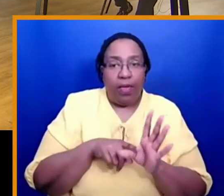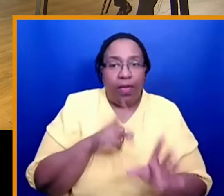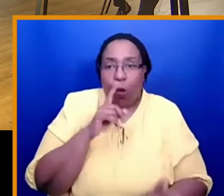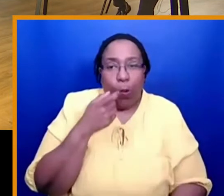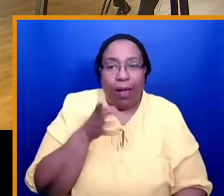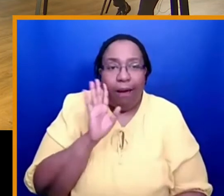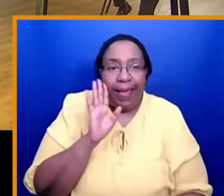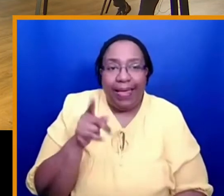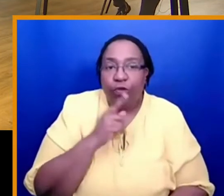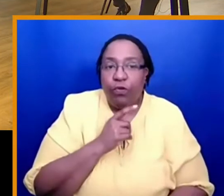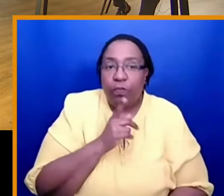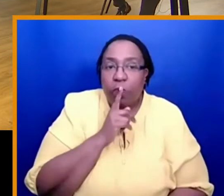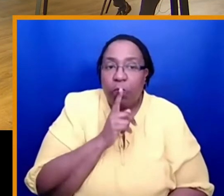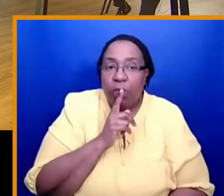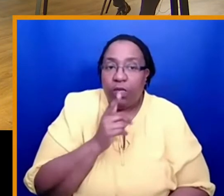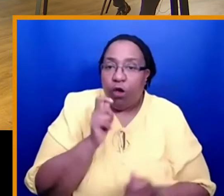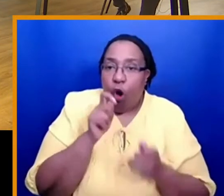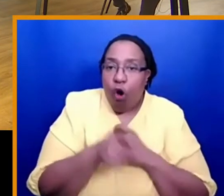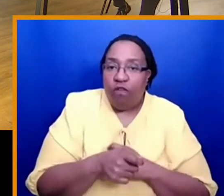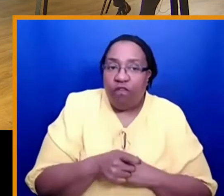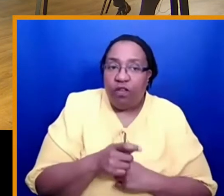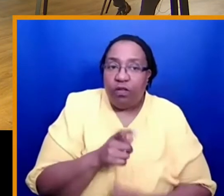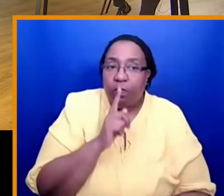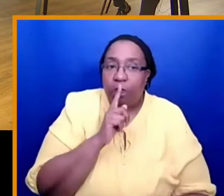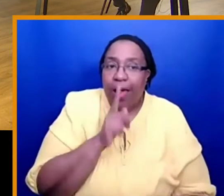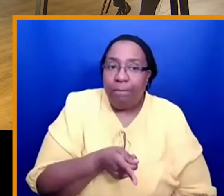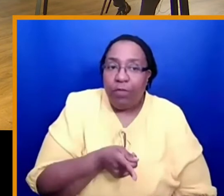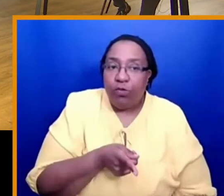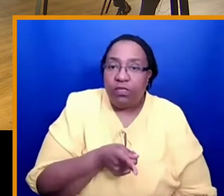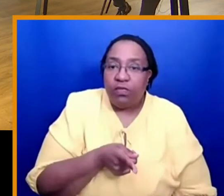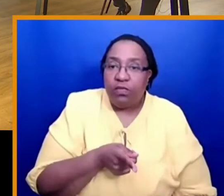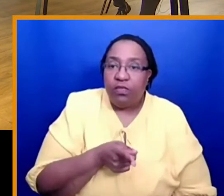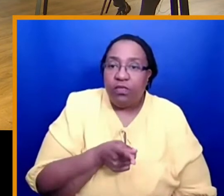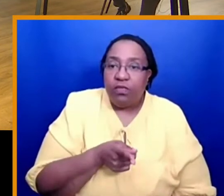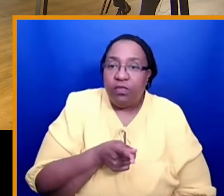Neil, you need to unmute. Neil?